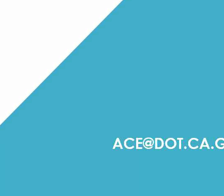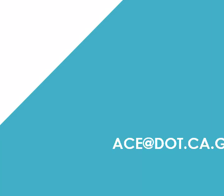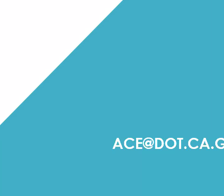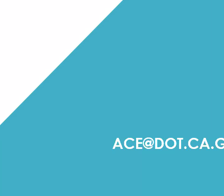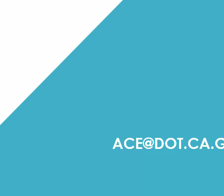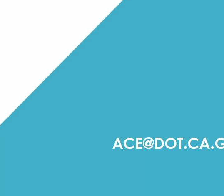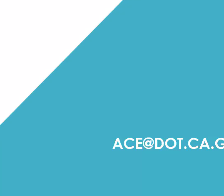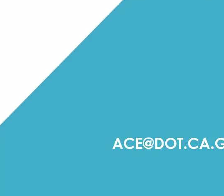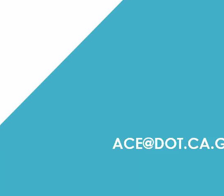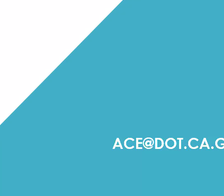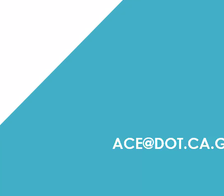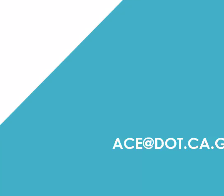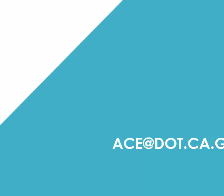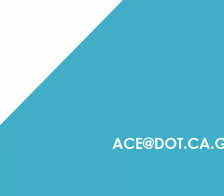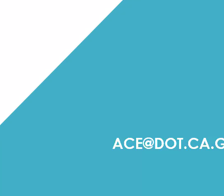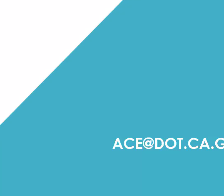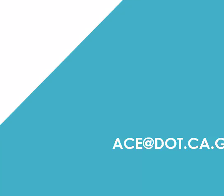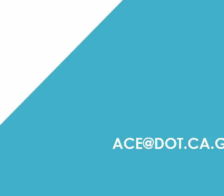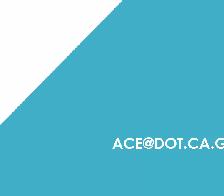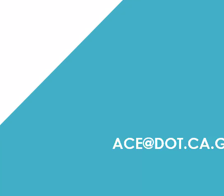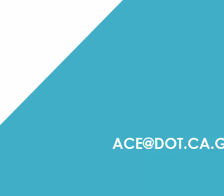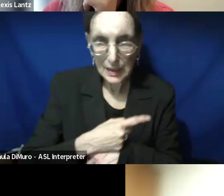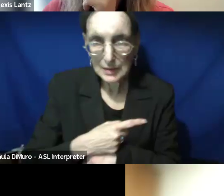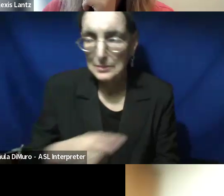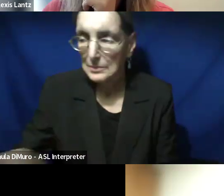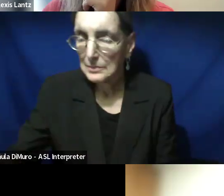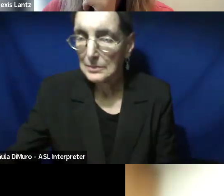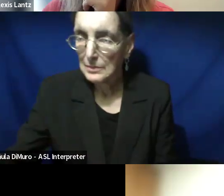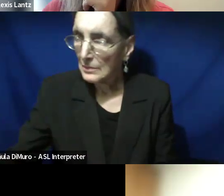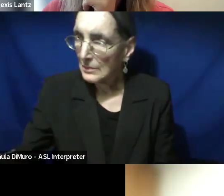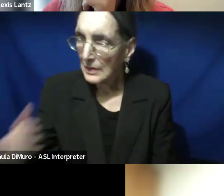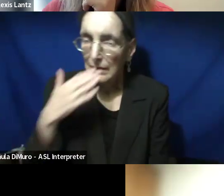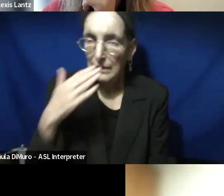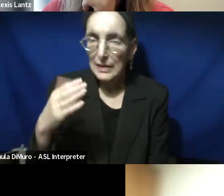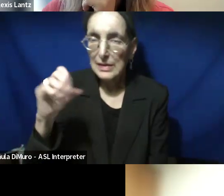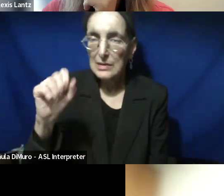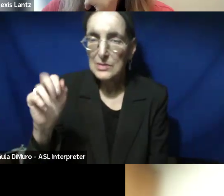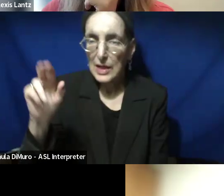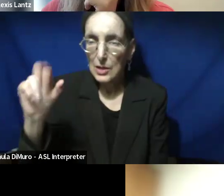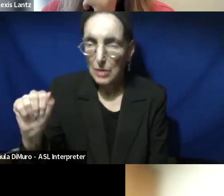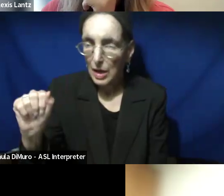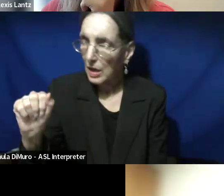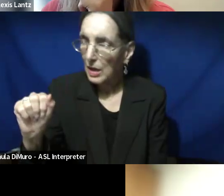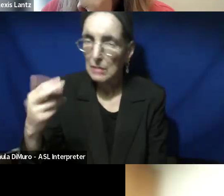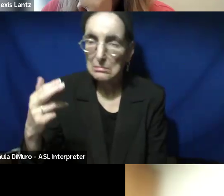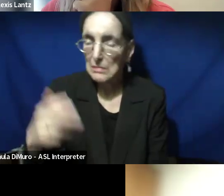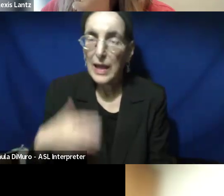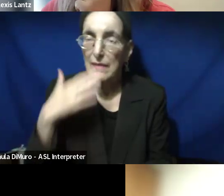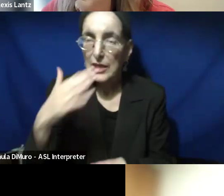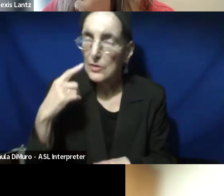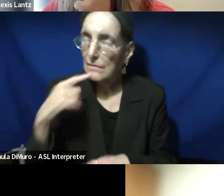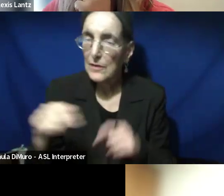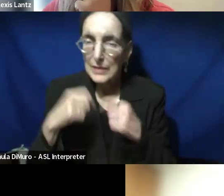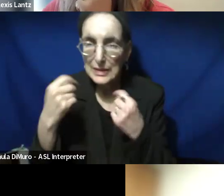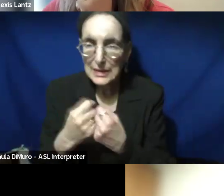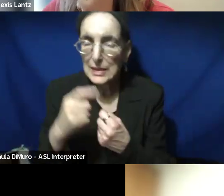Okay, thank you. Thanks for having me today. Thank you, Sarah. Thanks to the team who's been leading the effort. Really